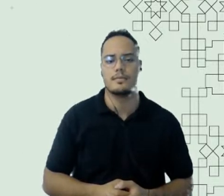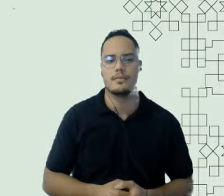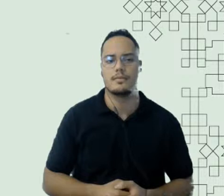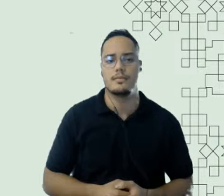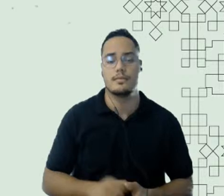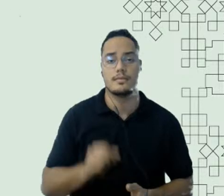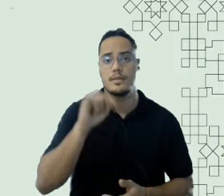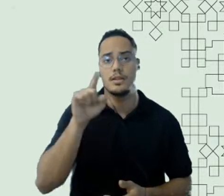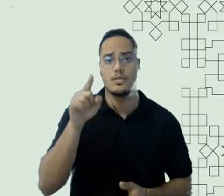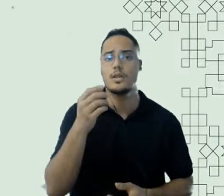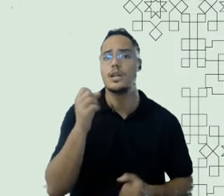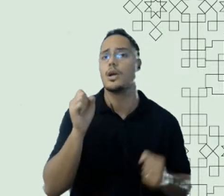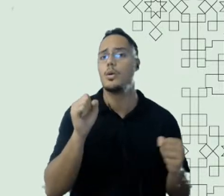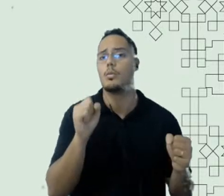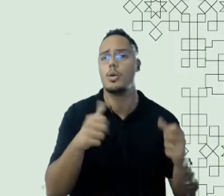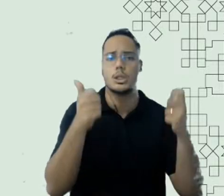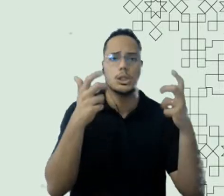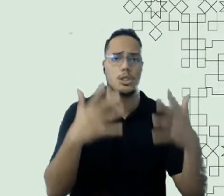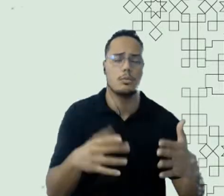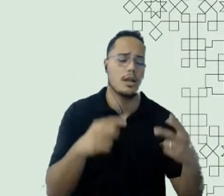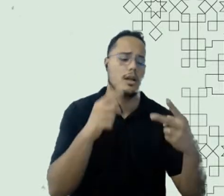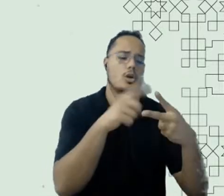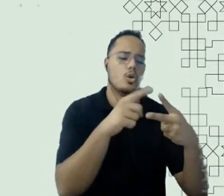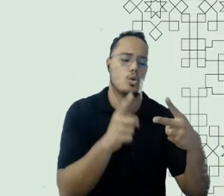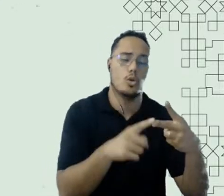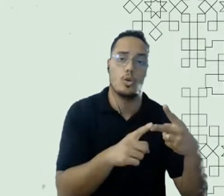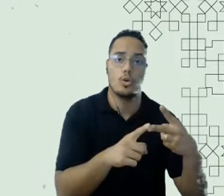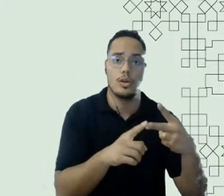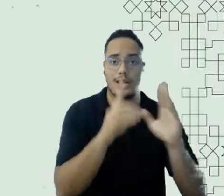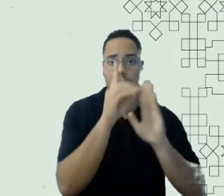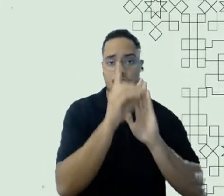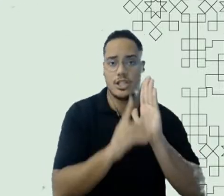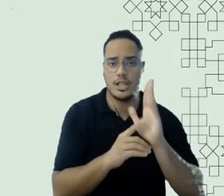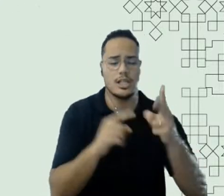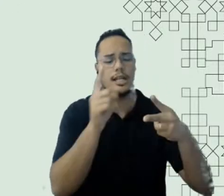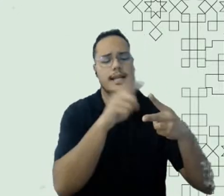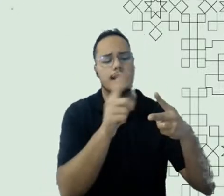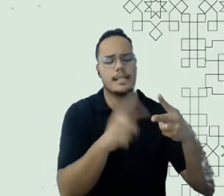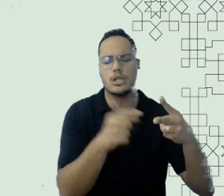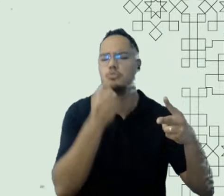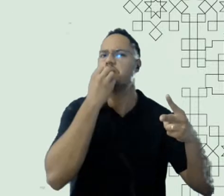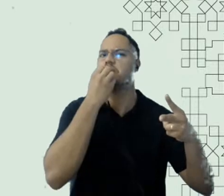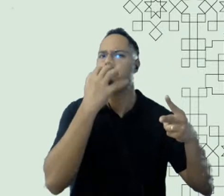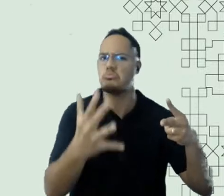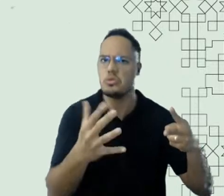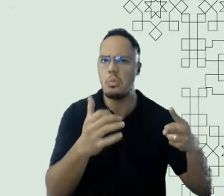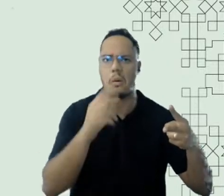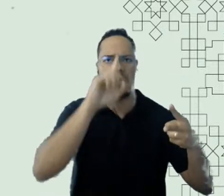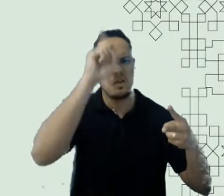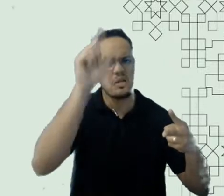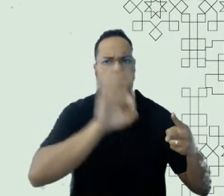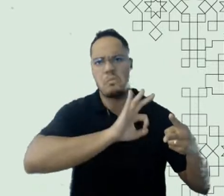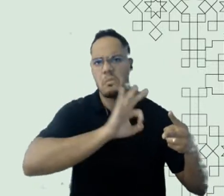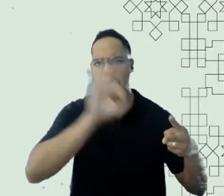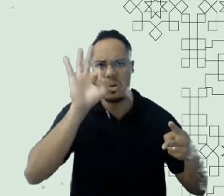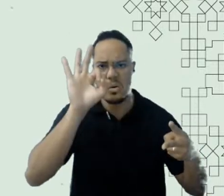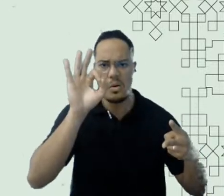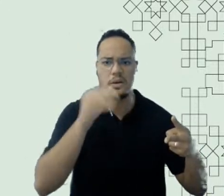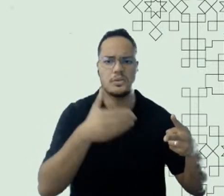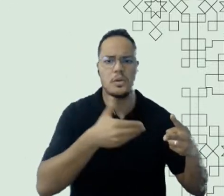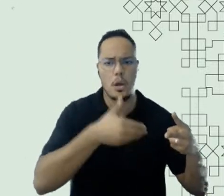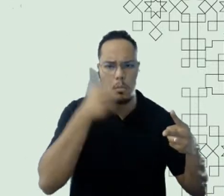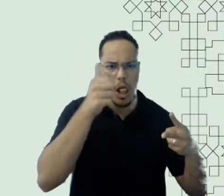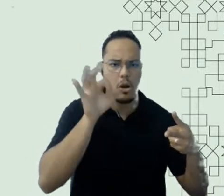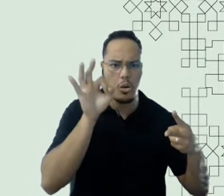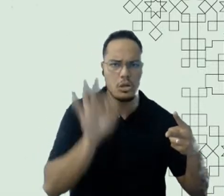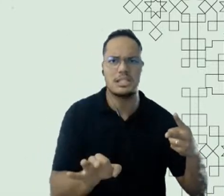well, these two things are good ideas, this was an improvement to our copyright system, and not that Brazil